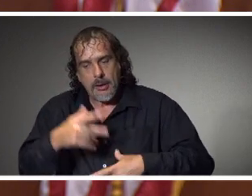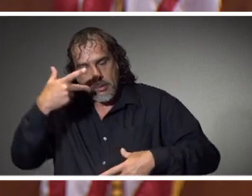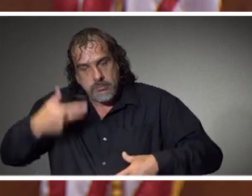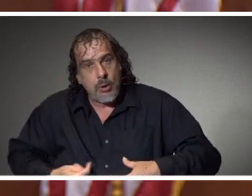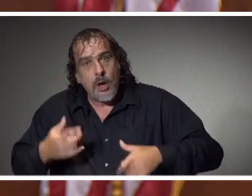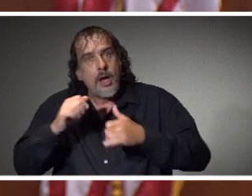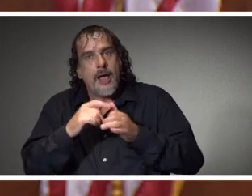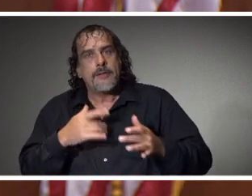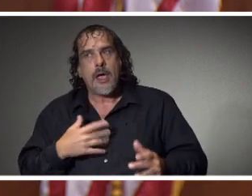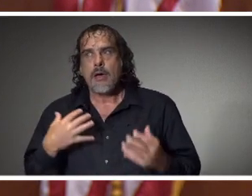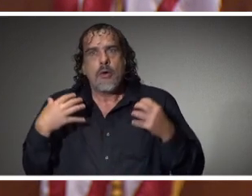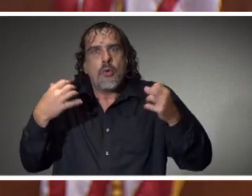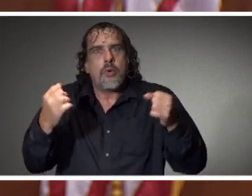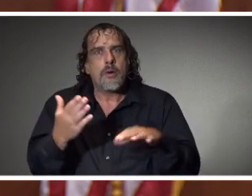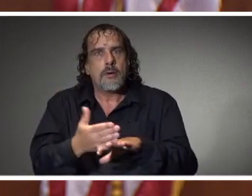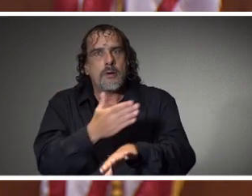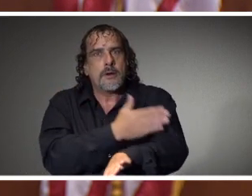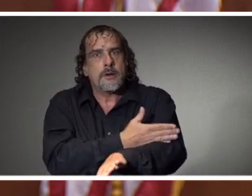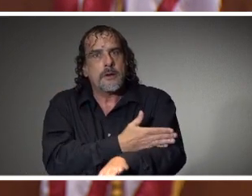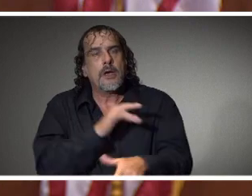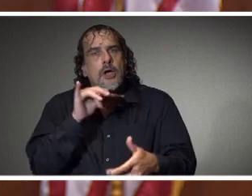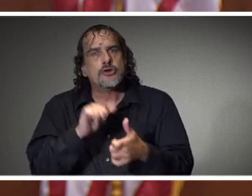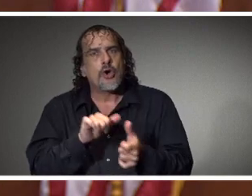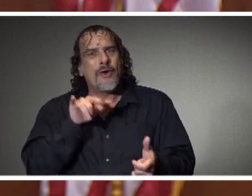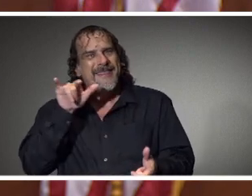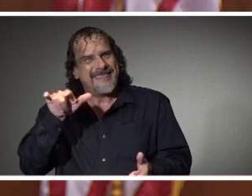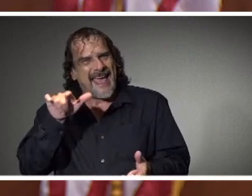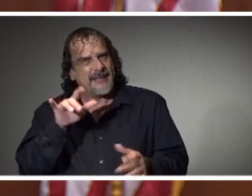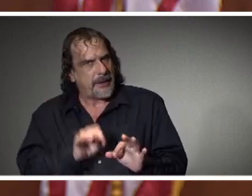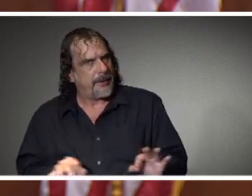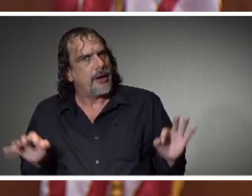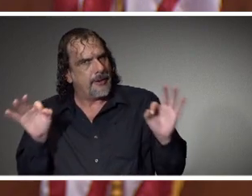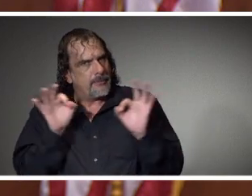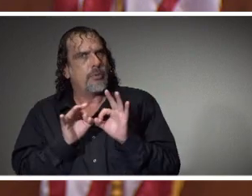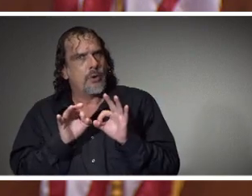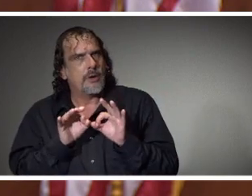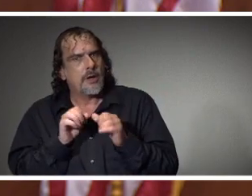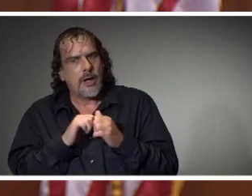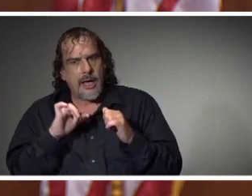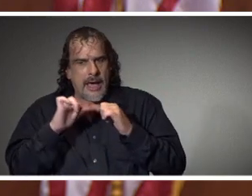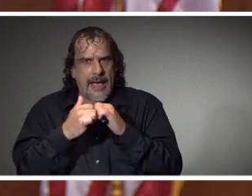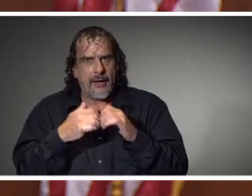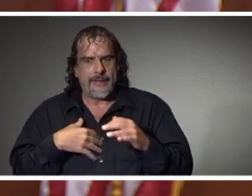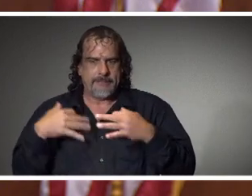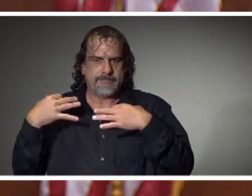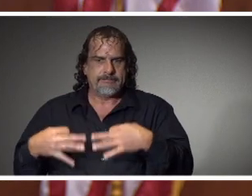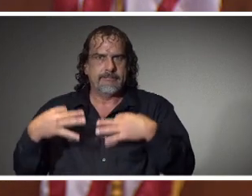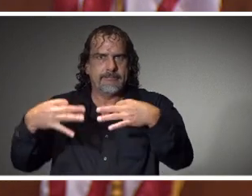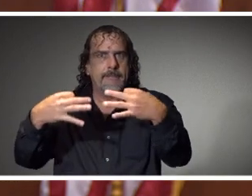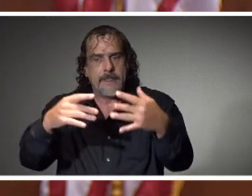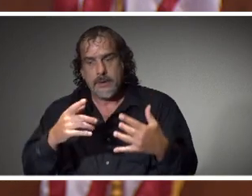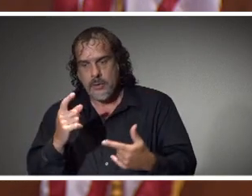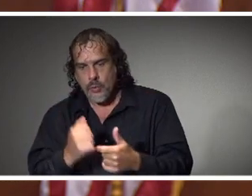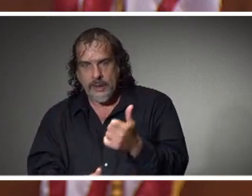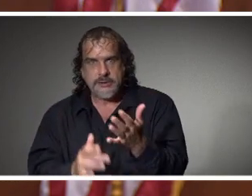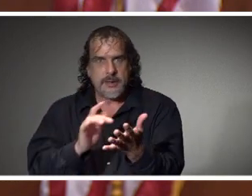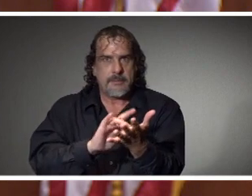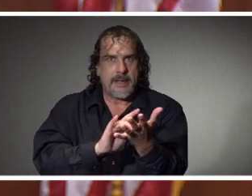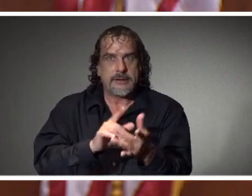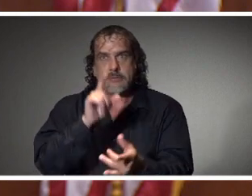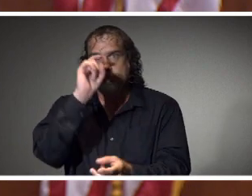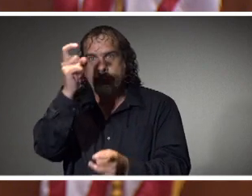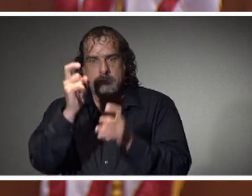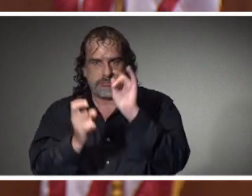new hospital admissions, for instance, is something that is critically important to how they ultimately decide which hospitals